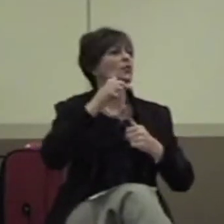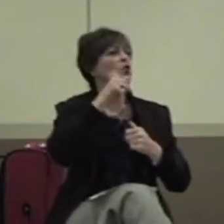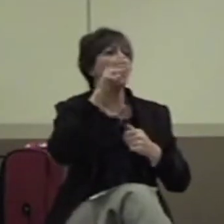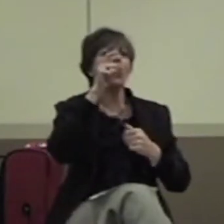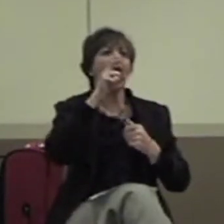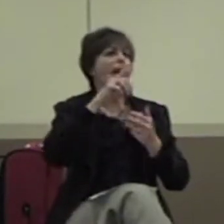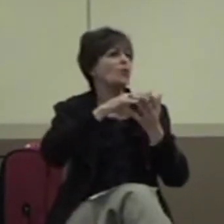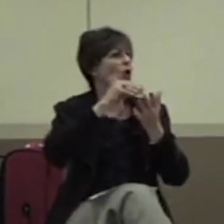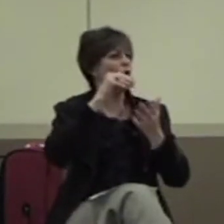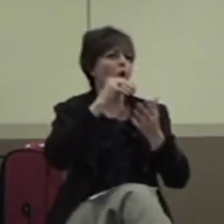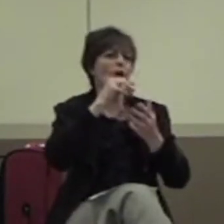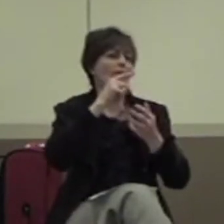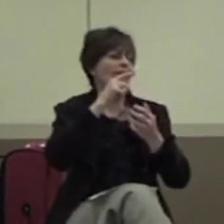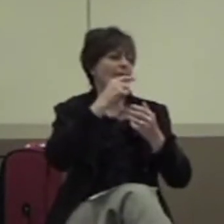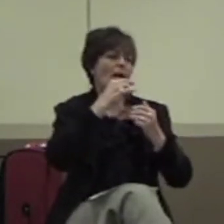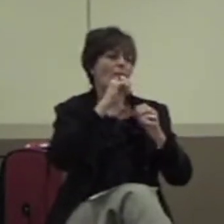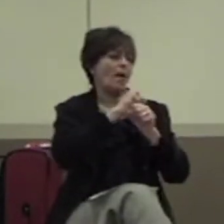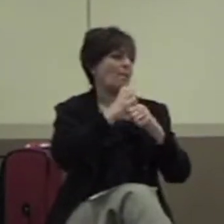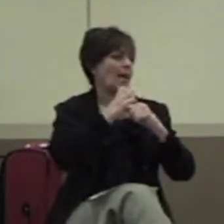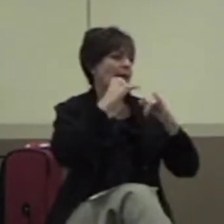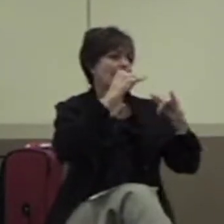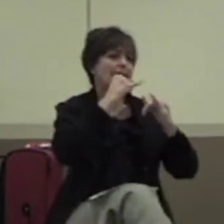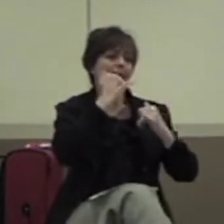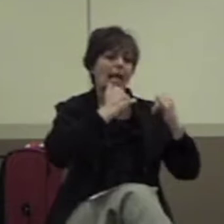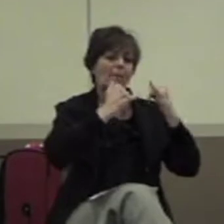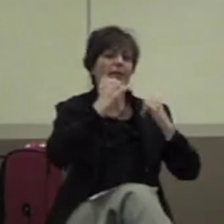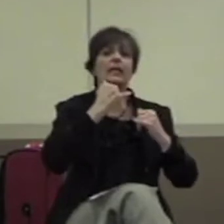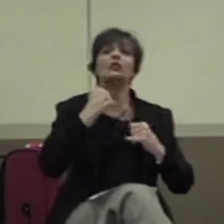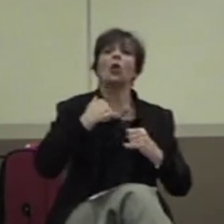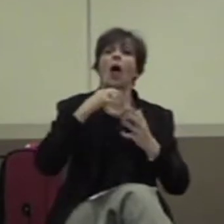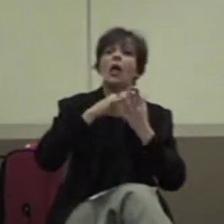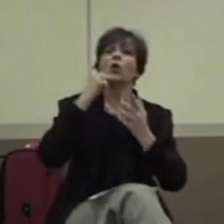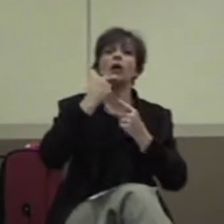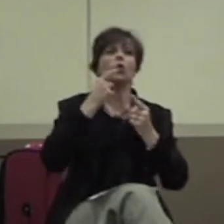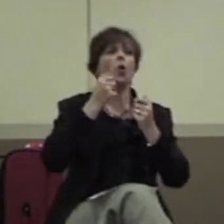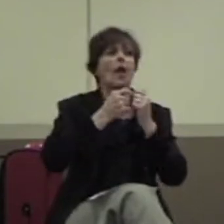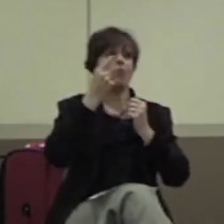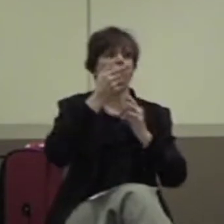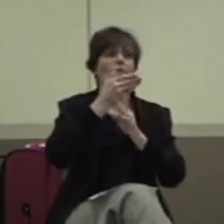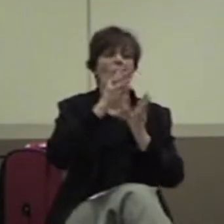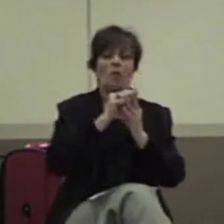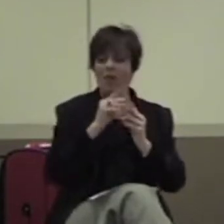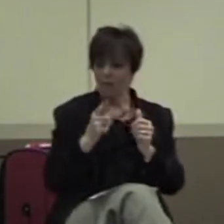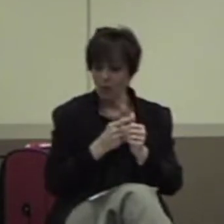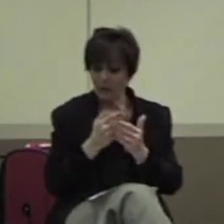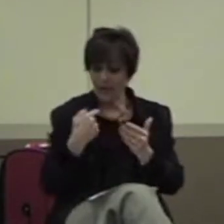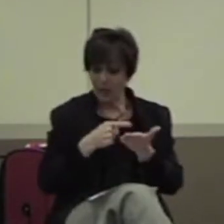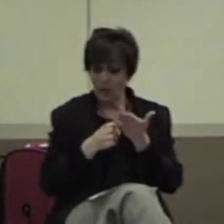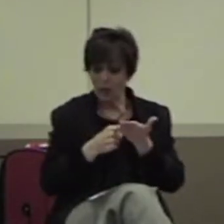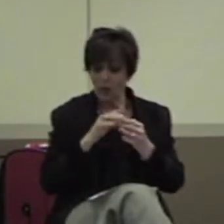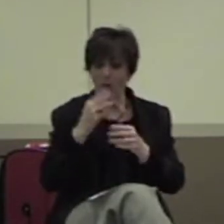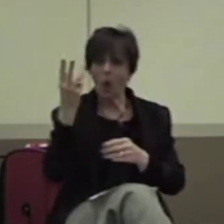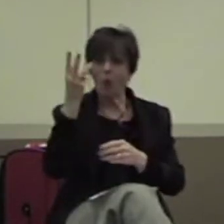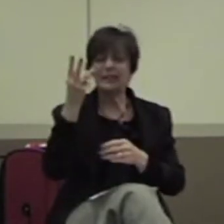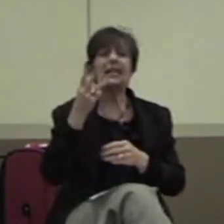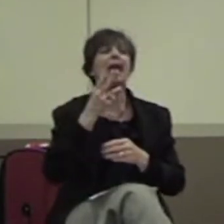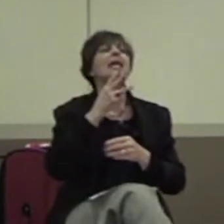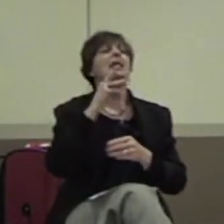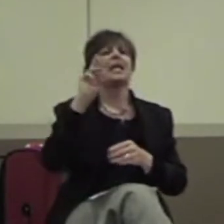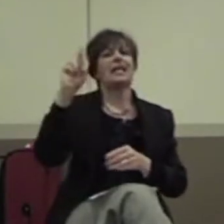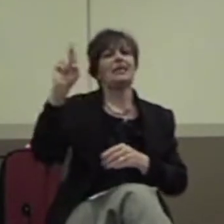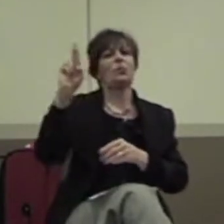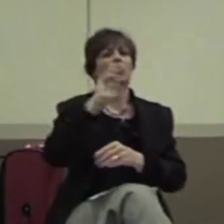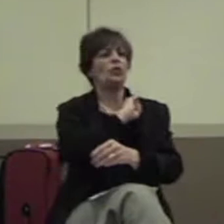from the same mistake that I have made. I went around and I told everybody before the meeting, now the first thing we're going to talk about on Wednesday is